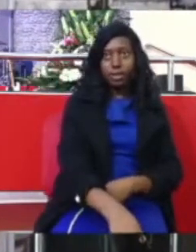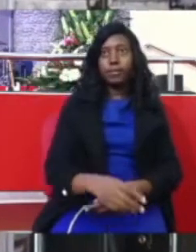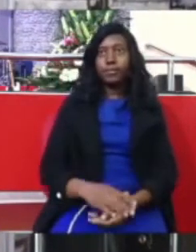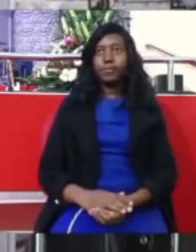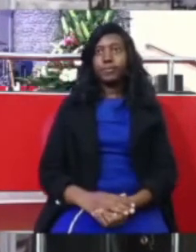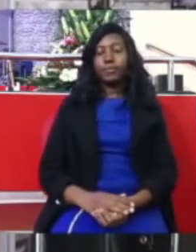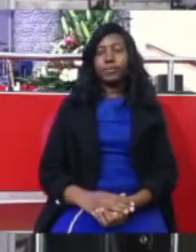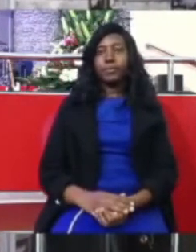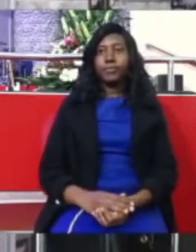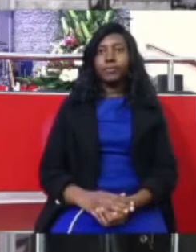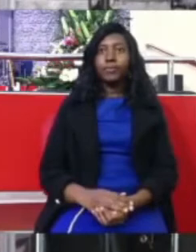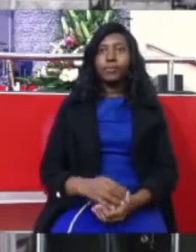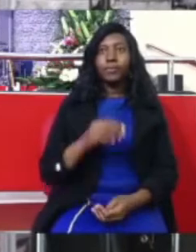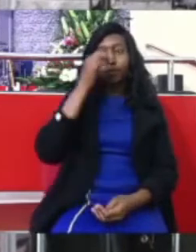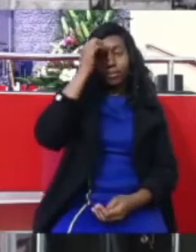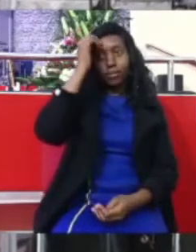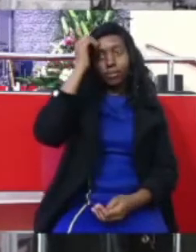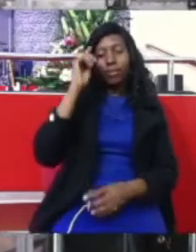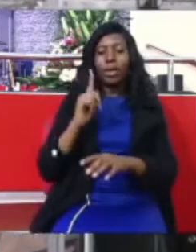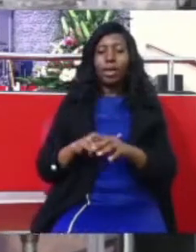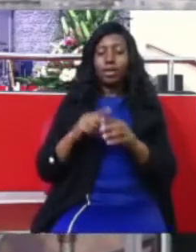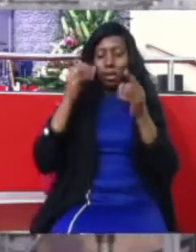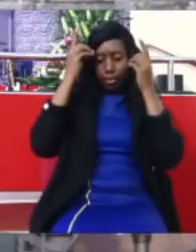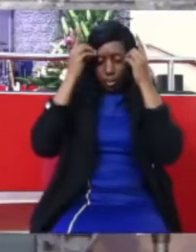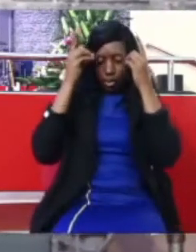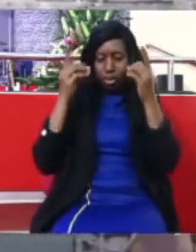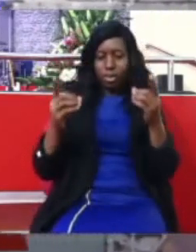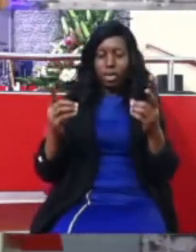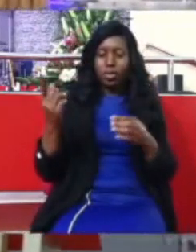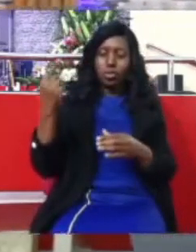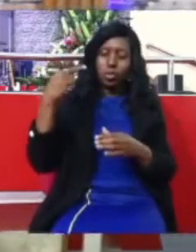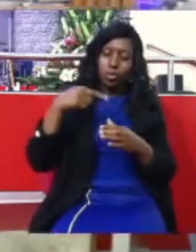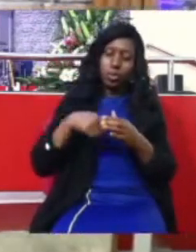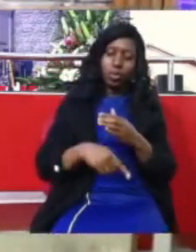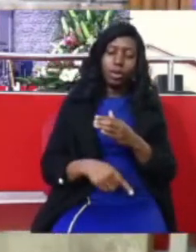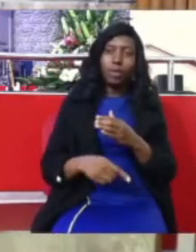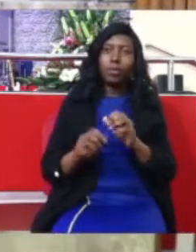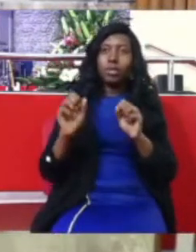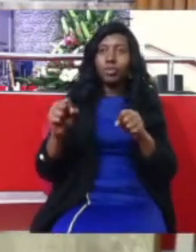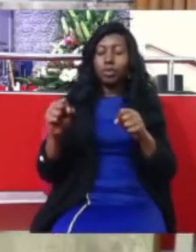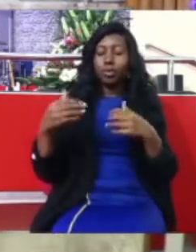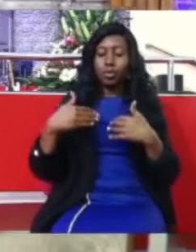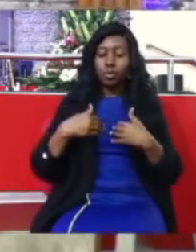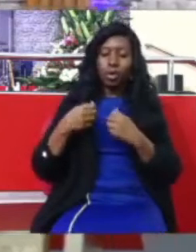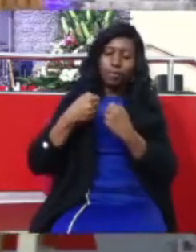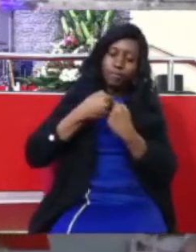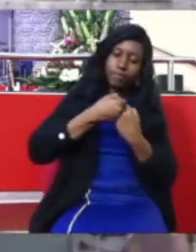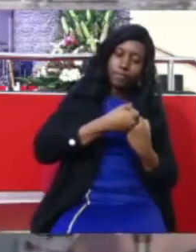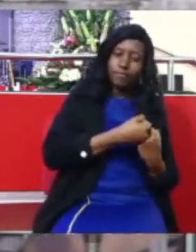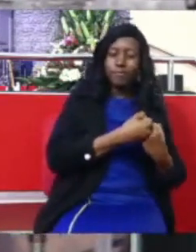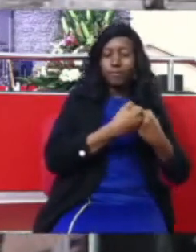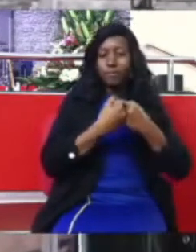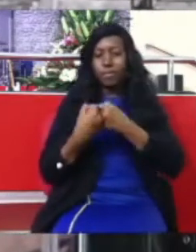one traditional way. But when you decide to go into deep sea, you start getting new challenges where the supernatural becomes natural for